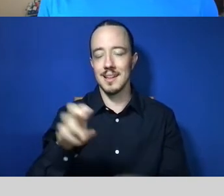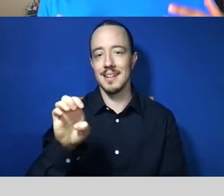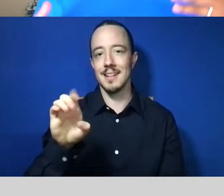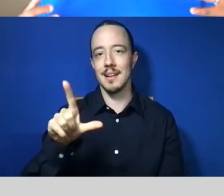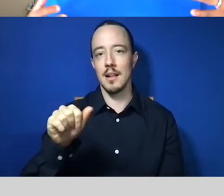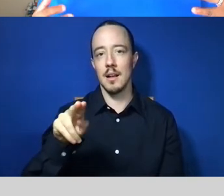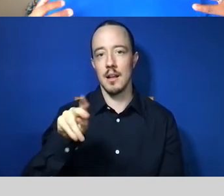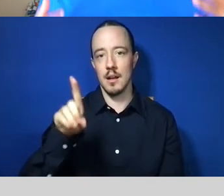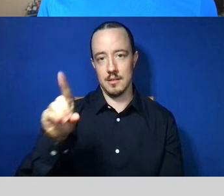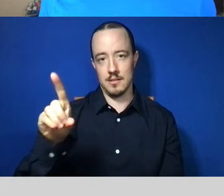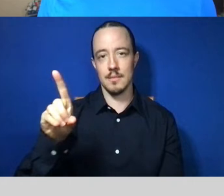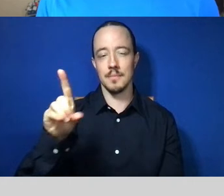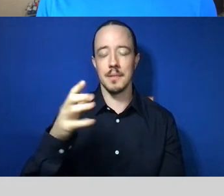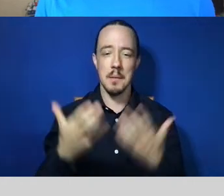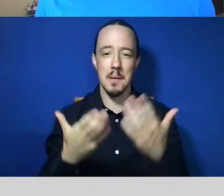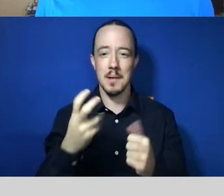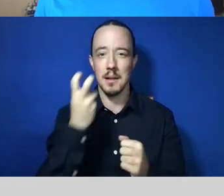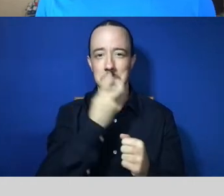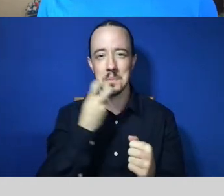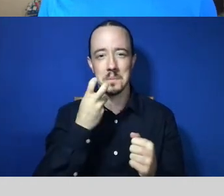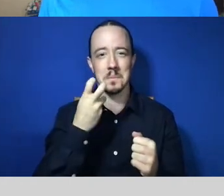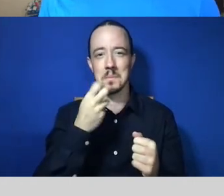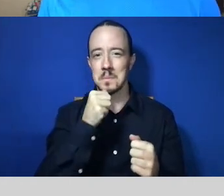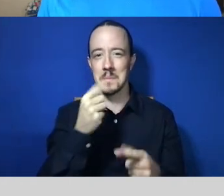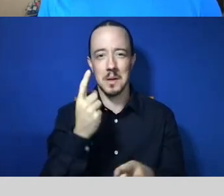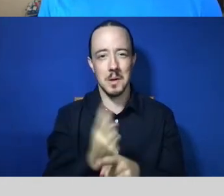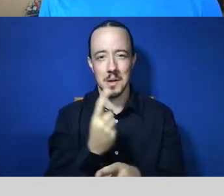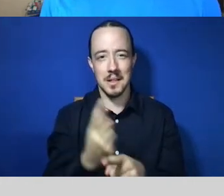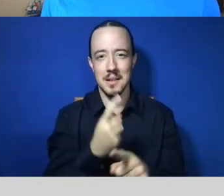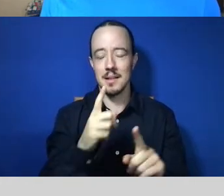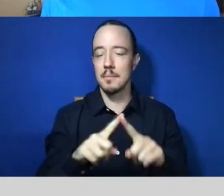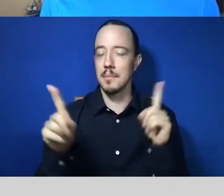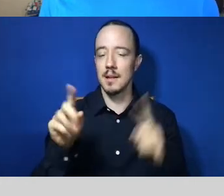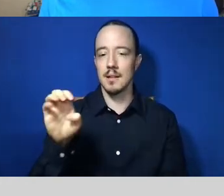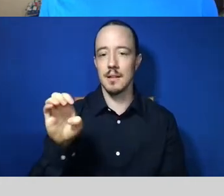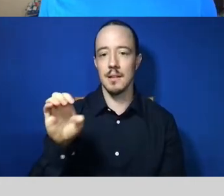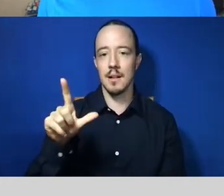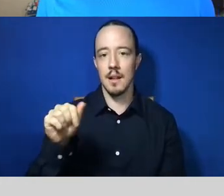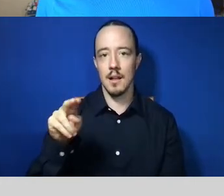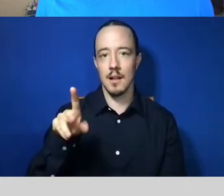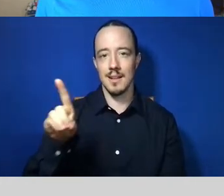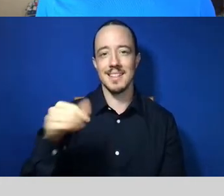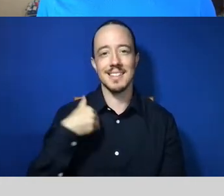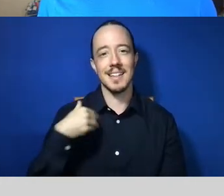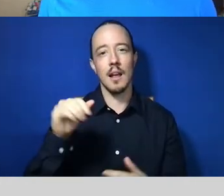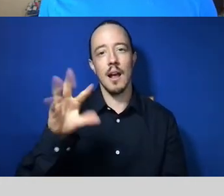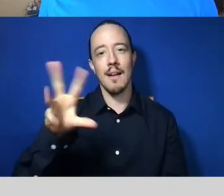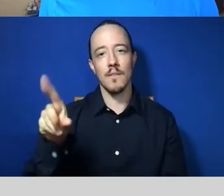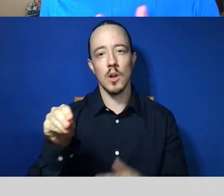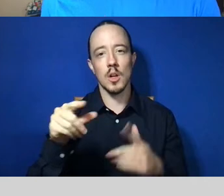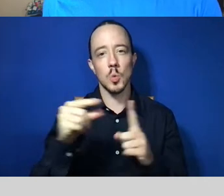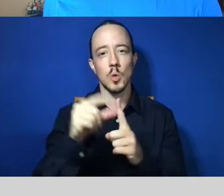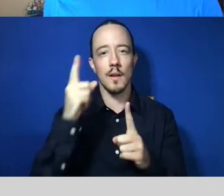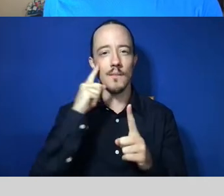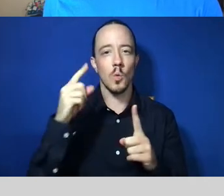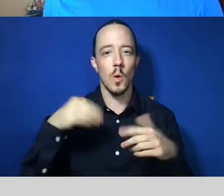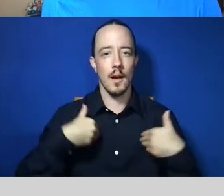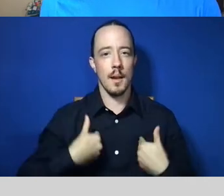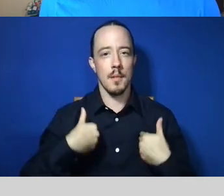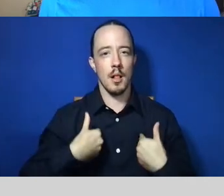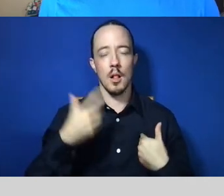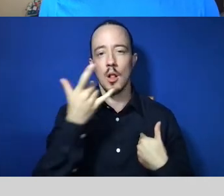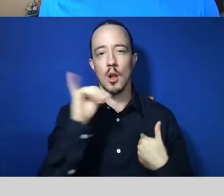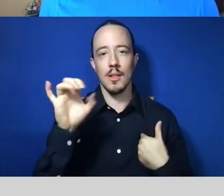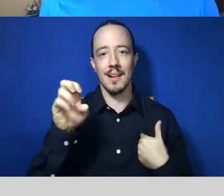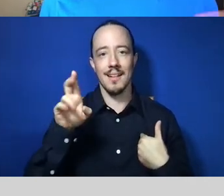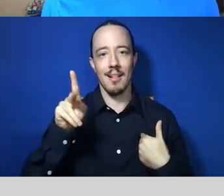Eland, which I'm probably not pronouncing correctly, mostly because it is an Afrikaans word for an animal that's similar